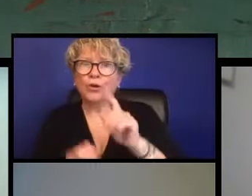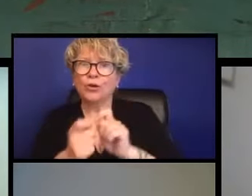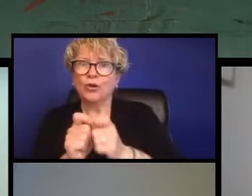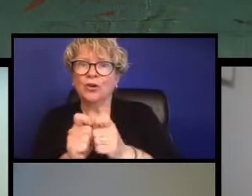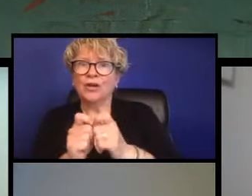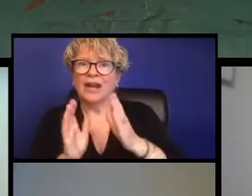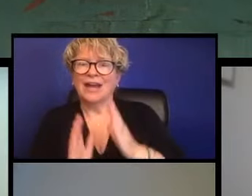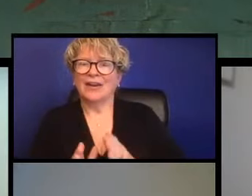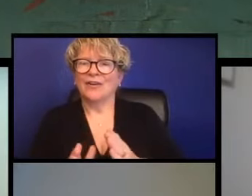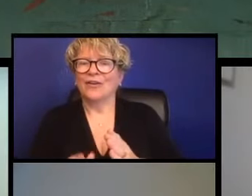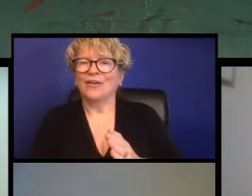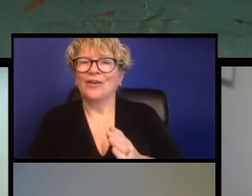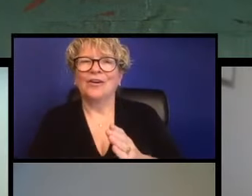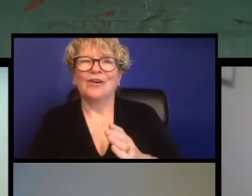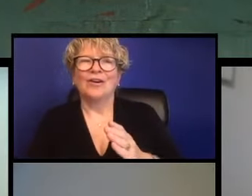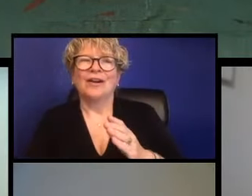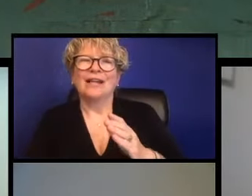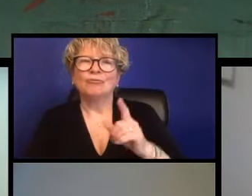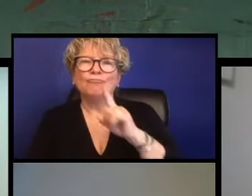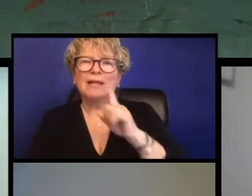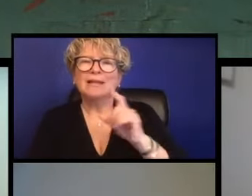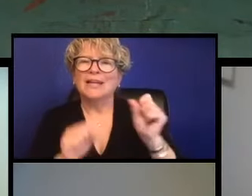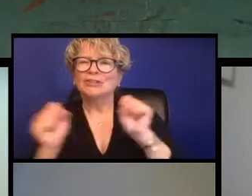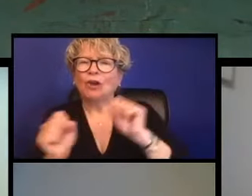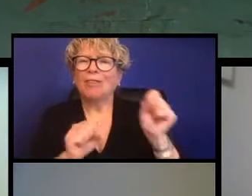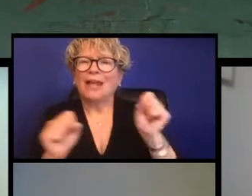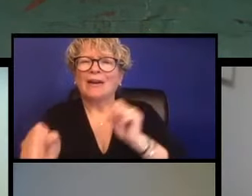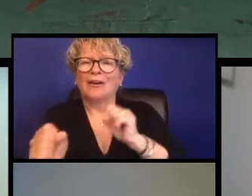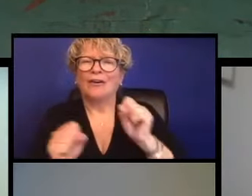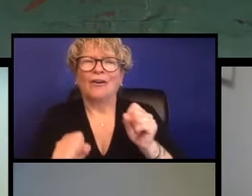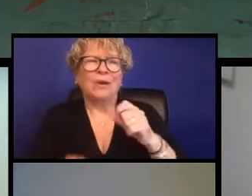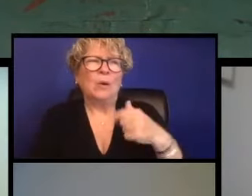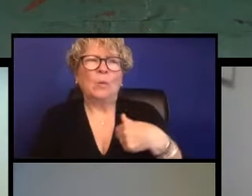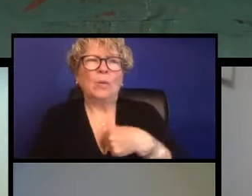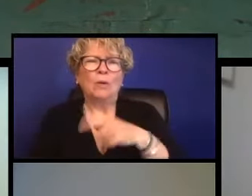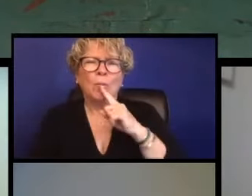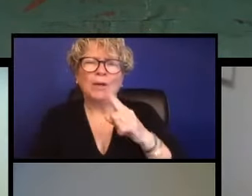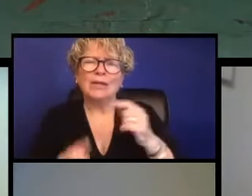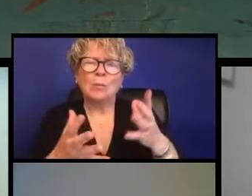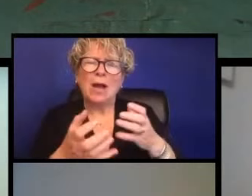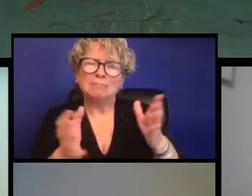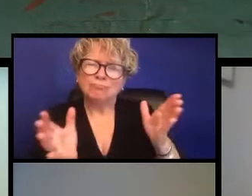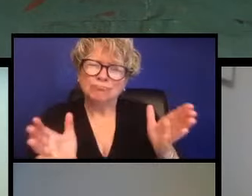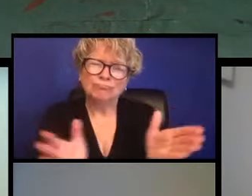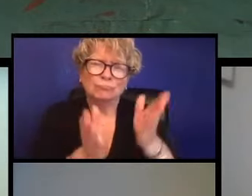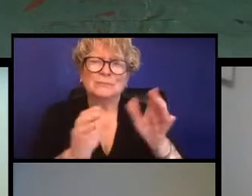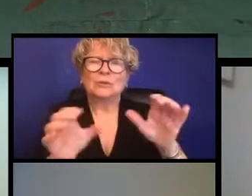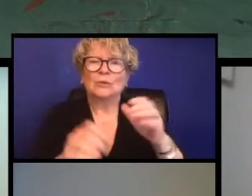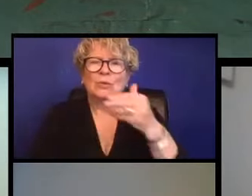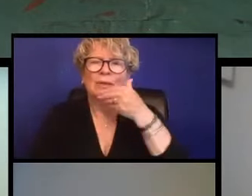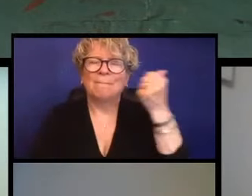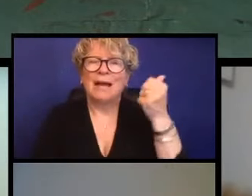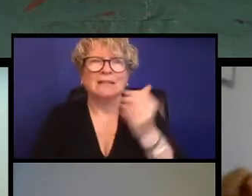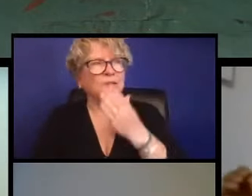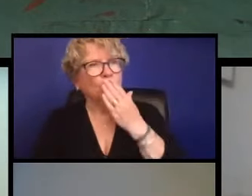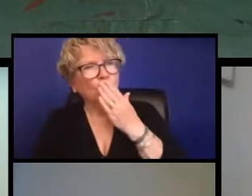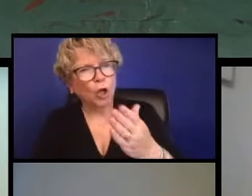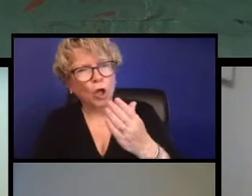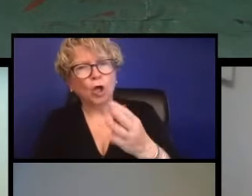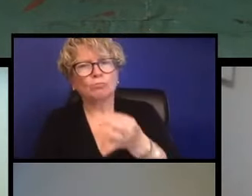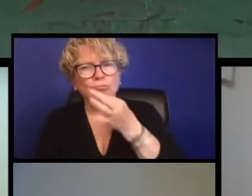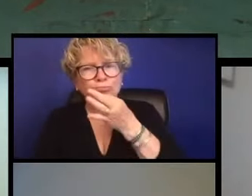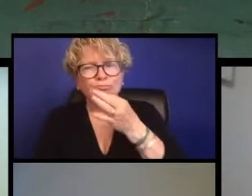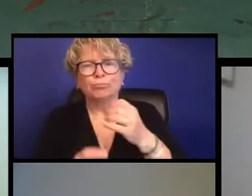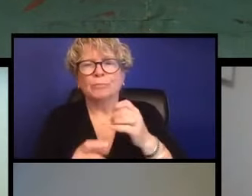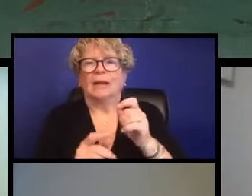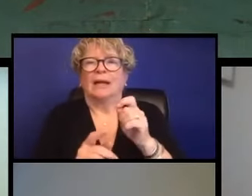more like a cheerleader. A good editor wants you to do your absolute best. A good editor wants to be